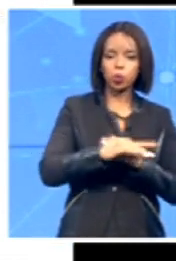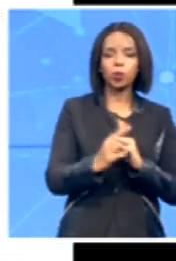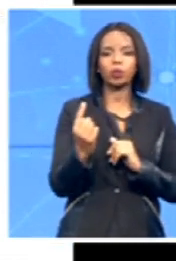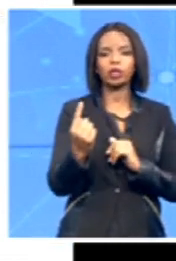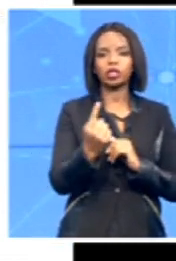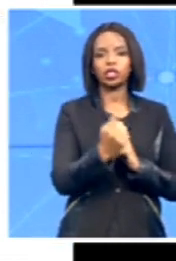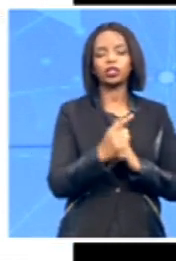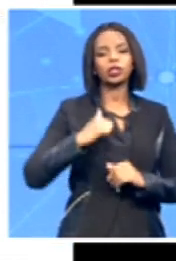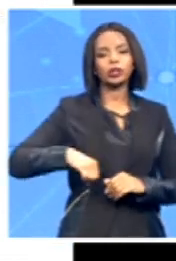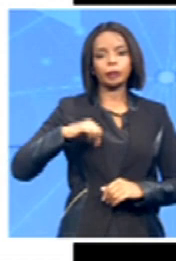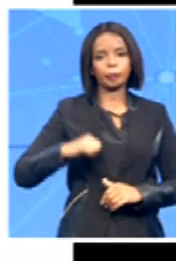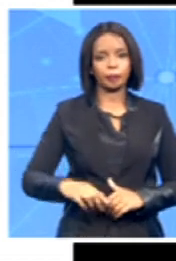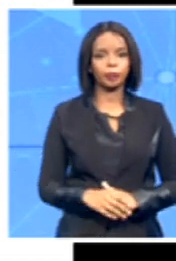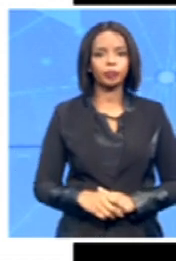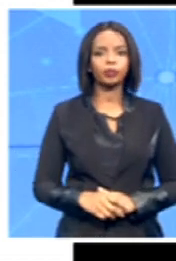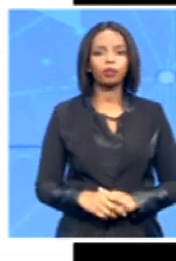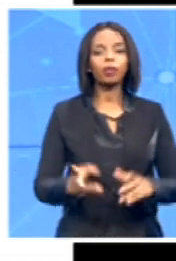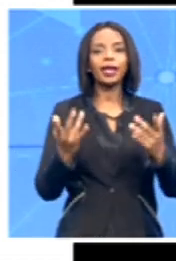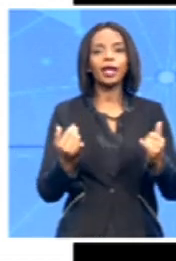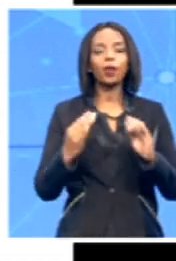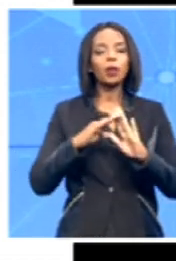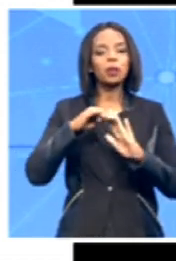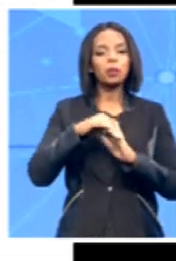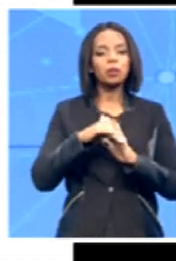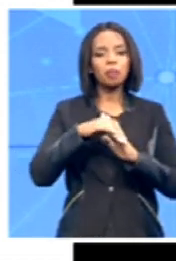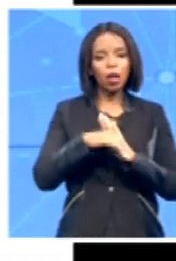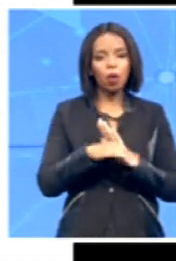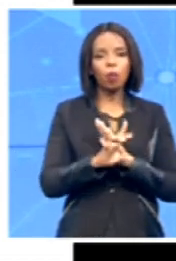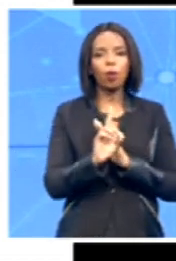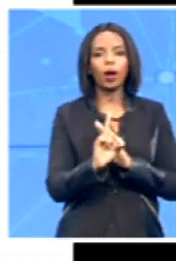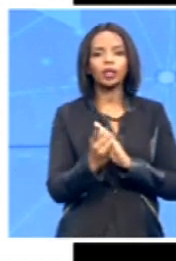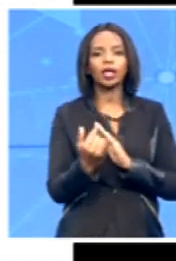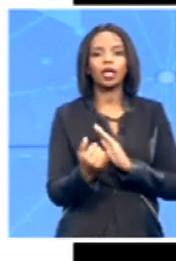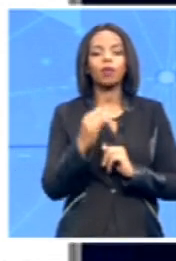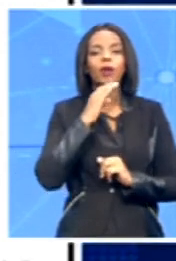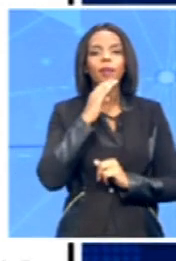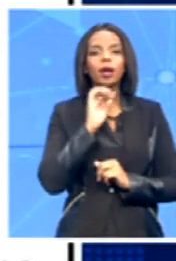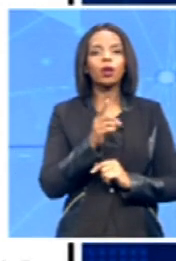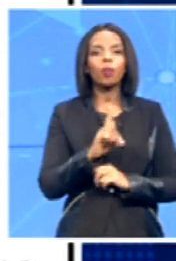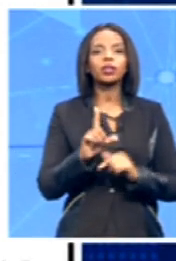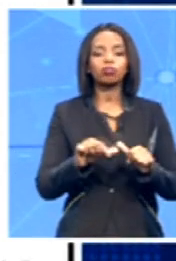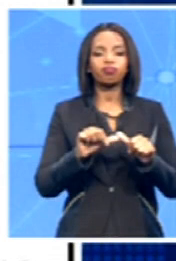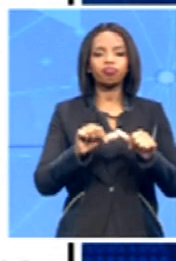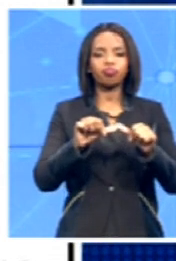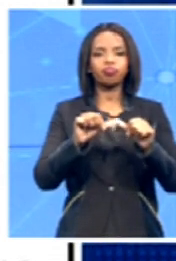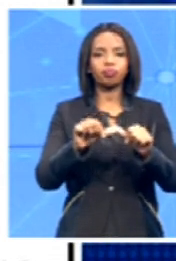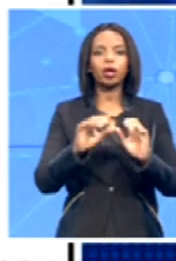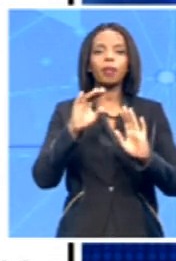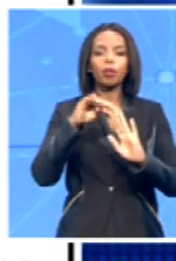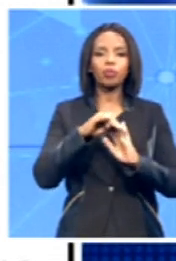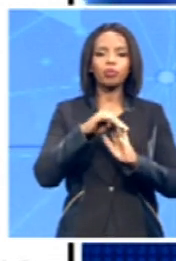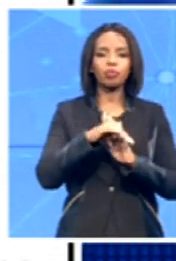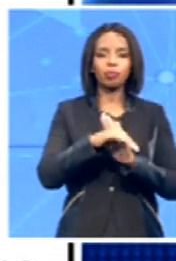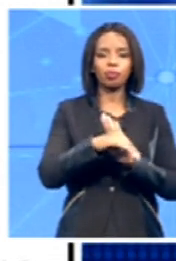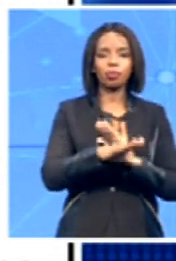is now solidly below 1, and that's in keeping with a continued reduction in new active cases. Our short-term prediction